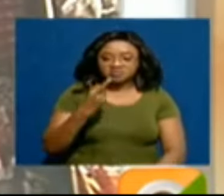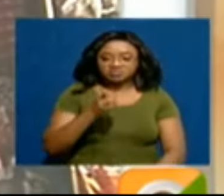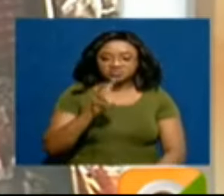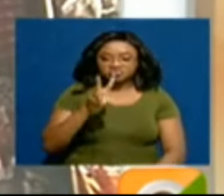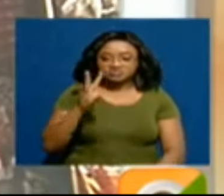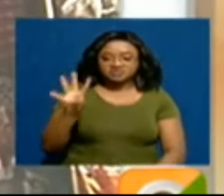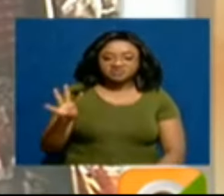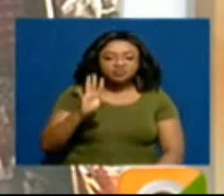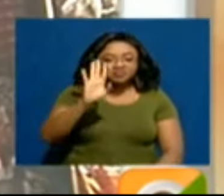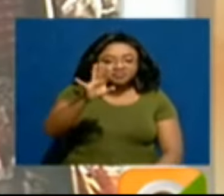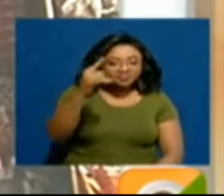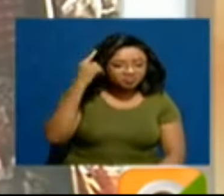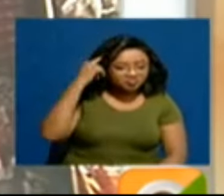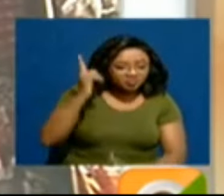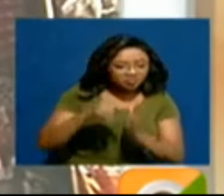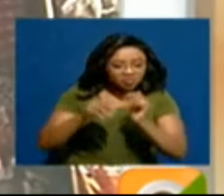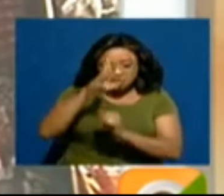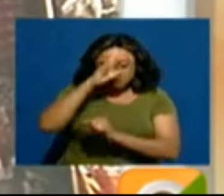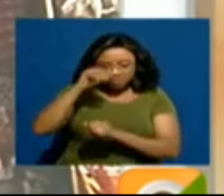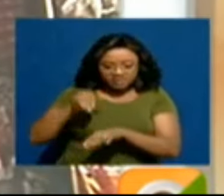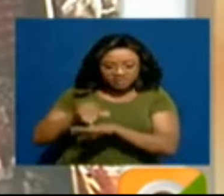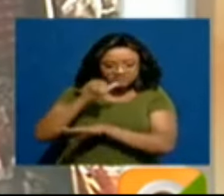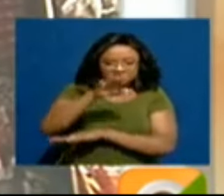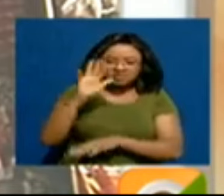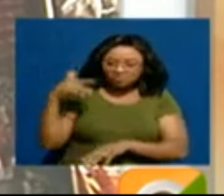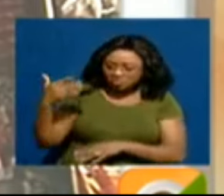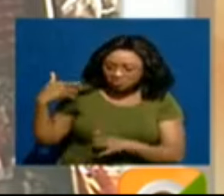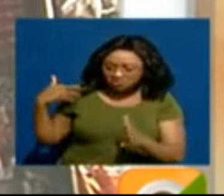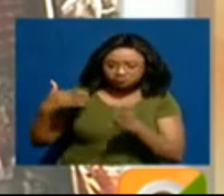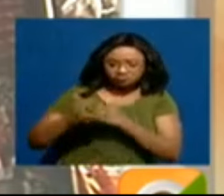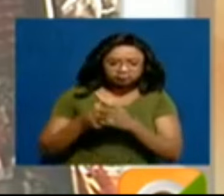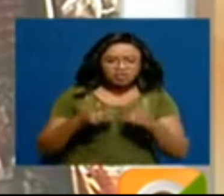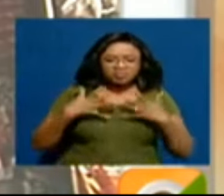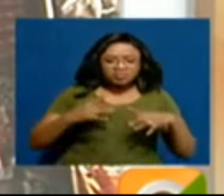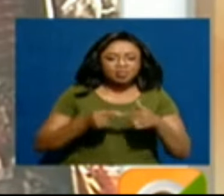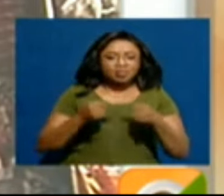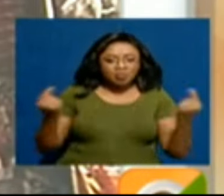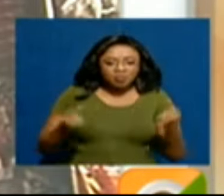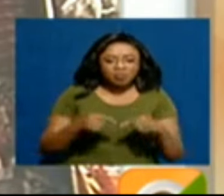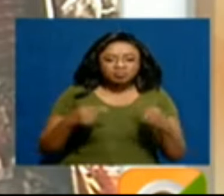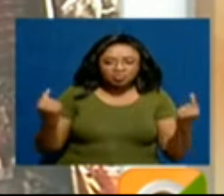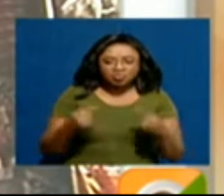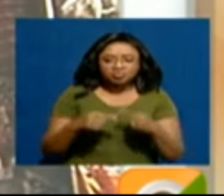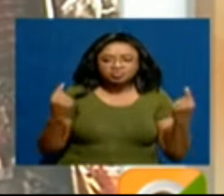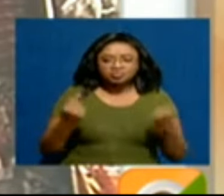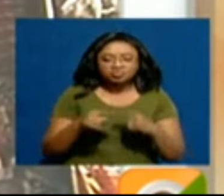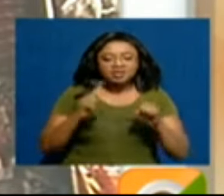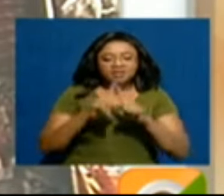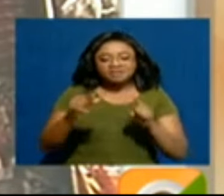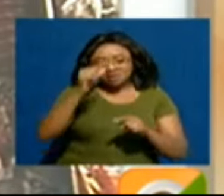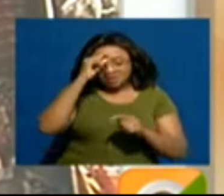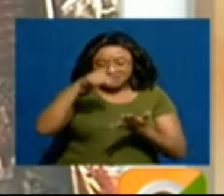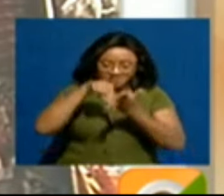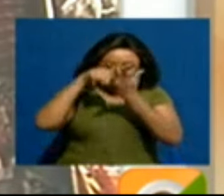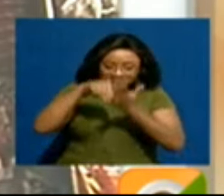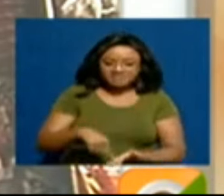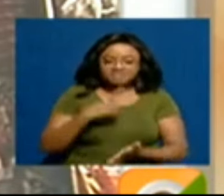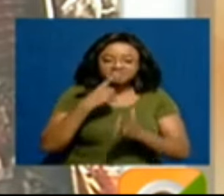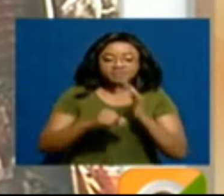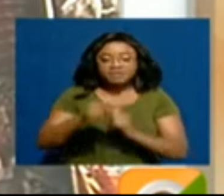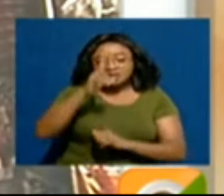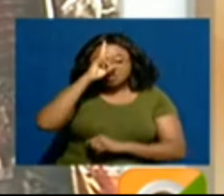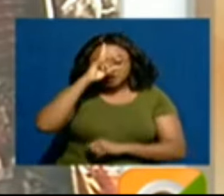the police officers to Haiti. Yes. It's been opposed back and forth and back, but the government is insisting the police officers are